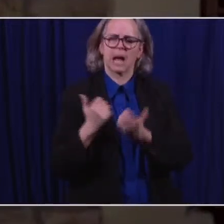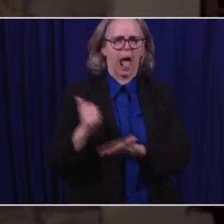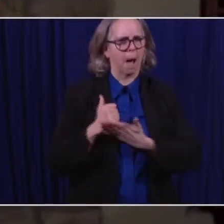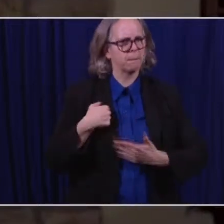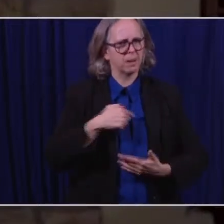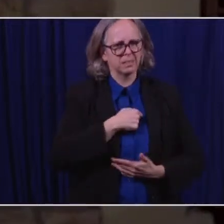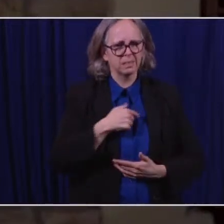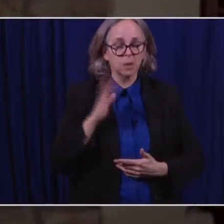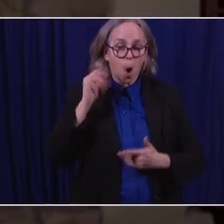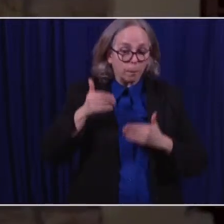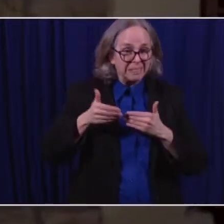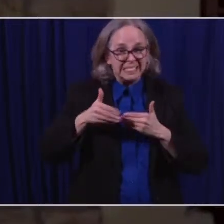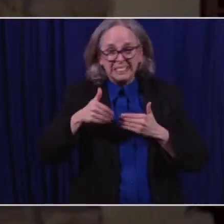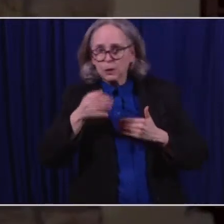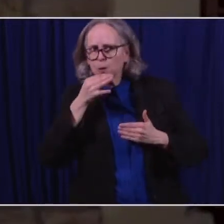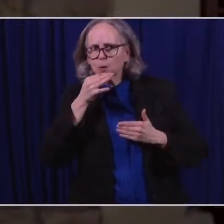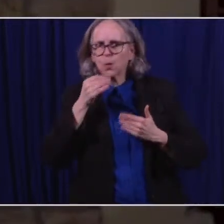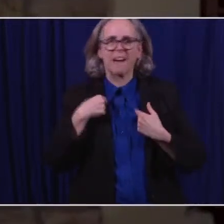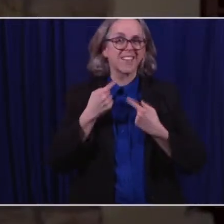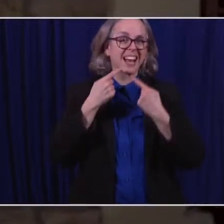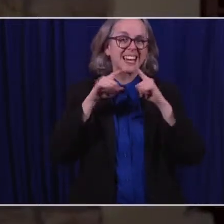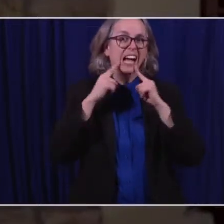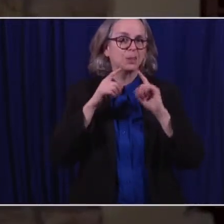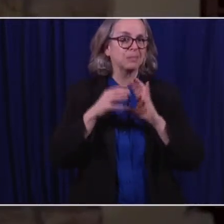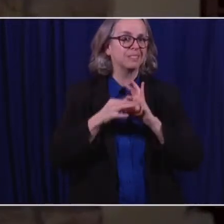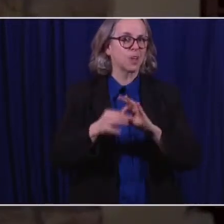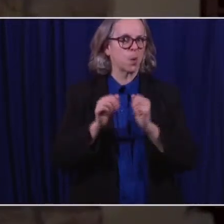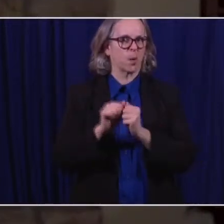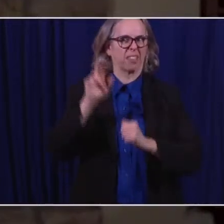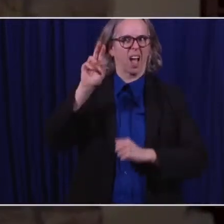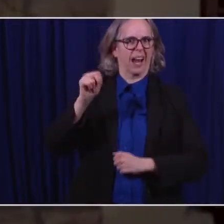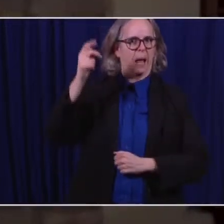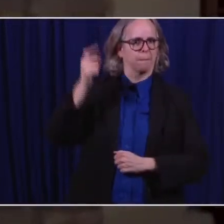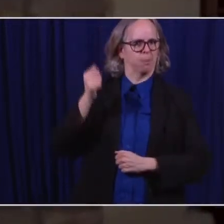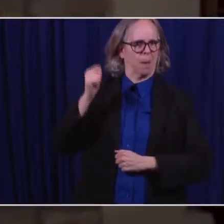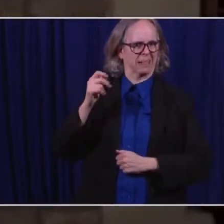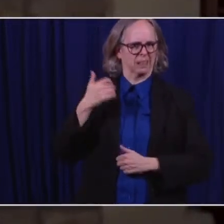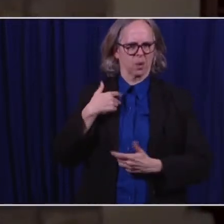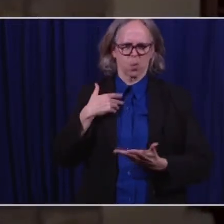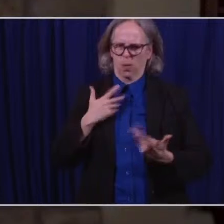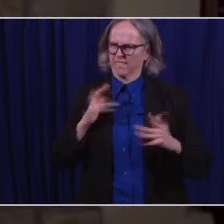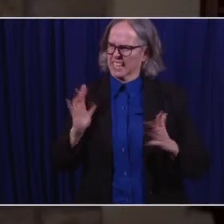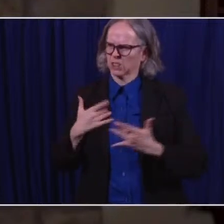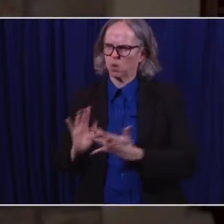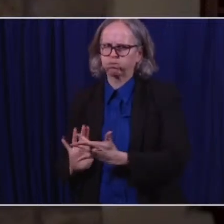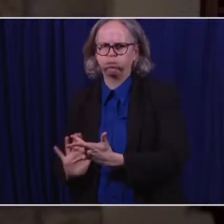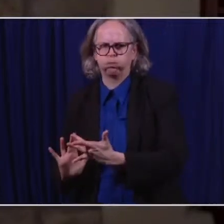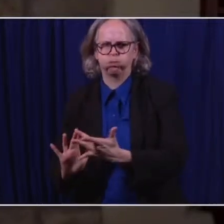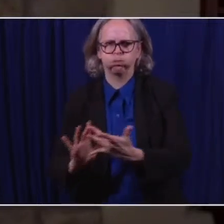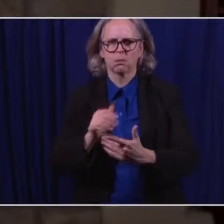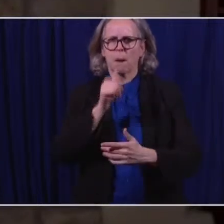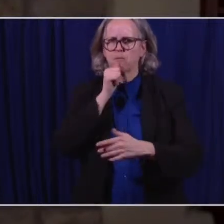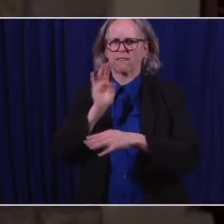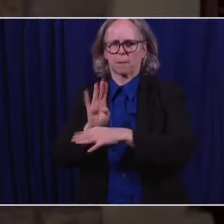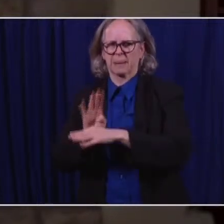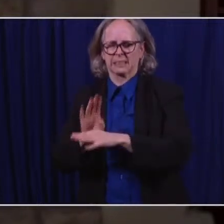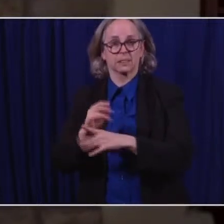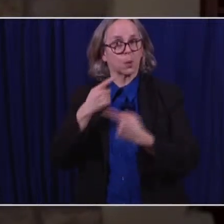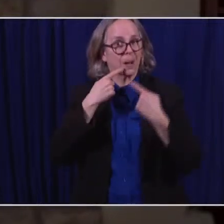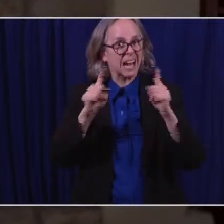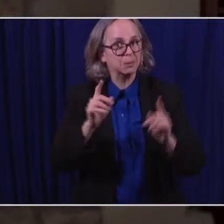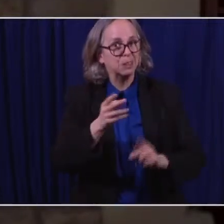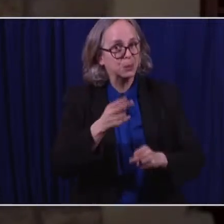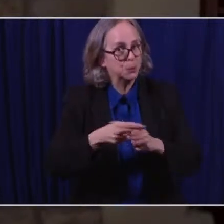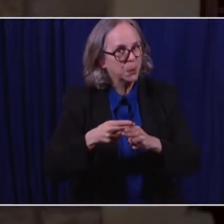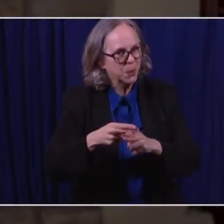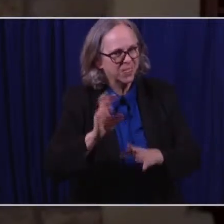days about that help. So we are reaching out and we'll have something to announce very shortly. Again, that does not help if you're